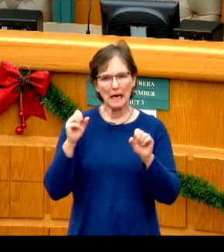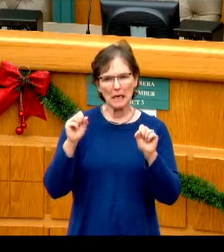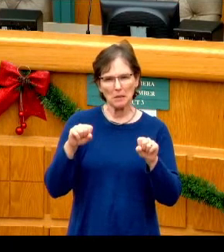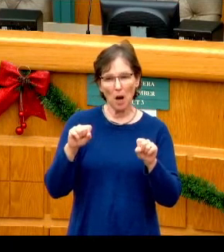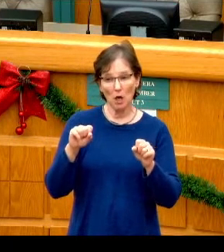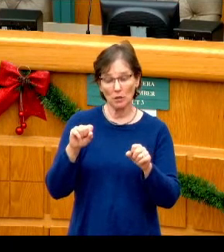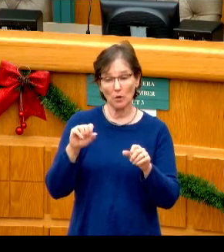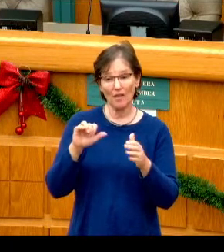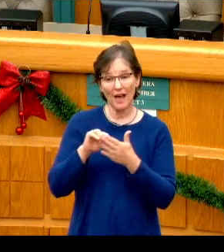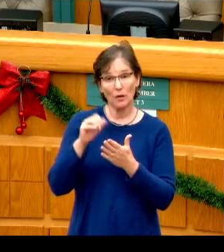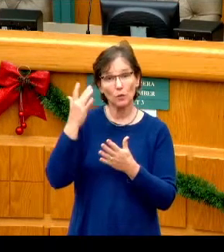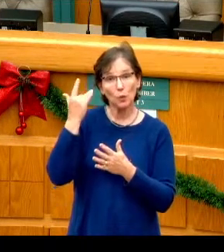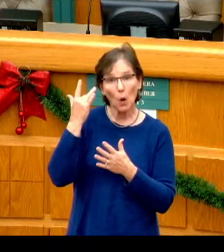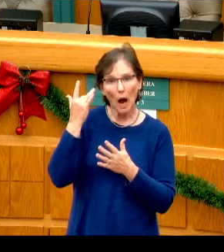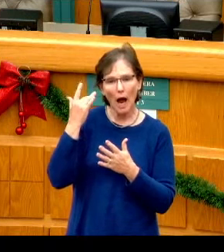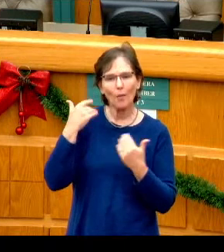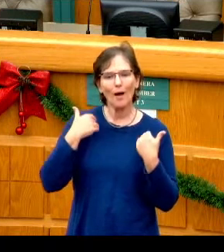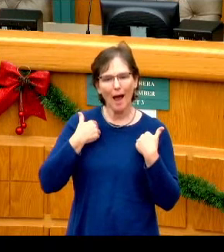regulation that's in place right now.